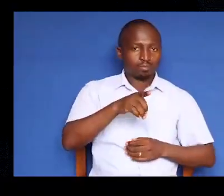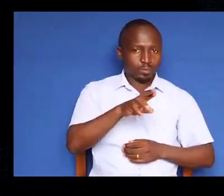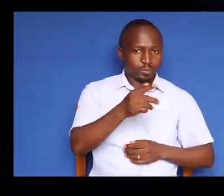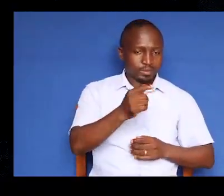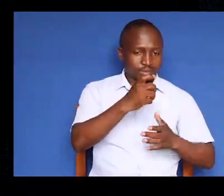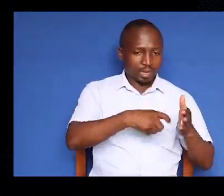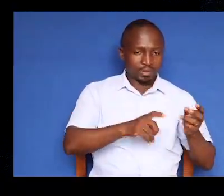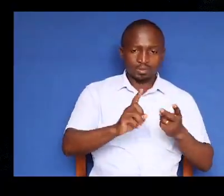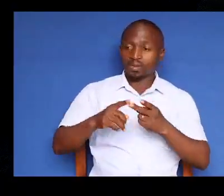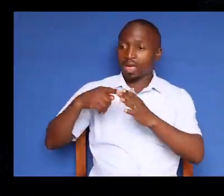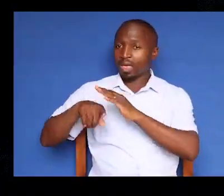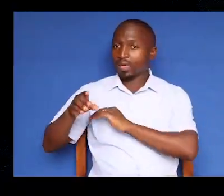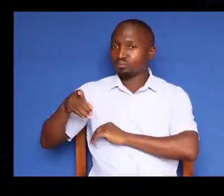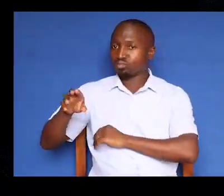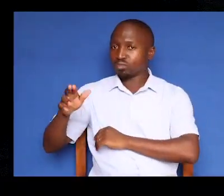taking